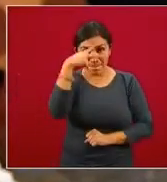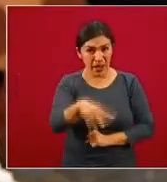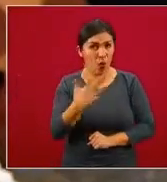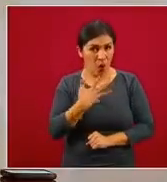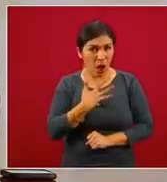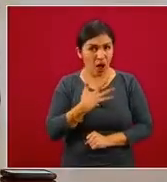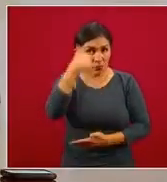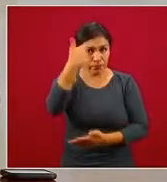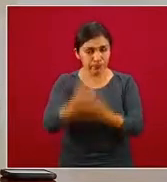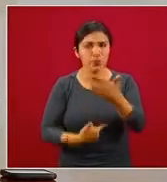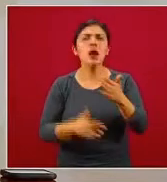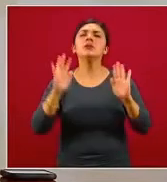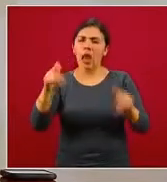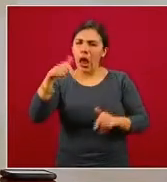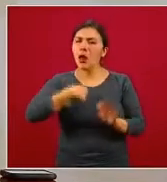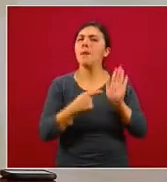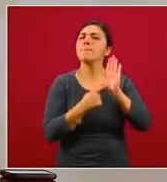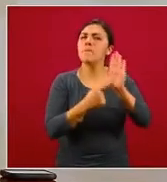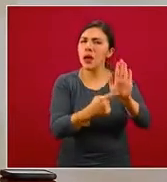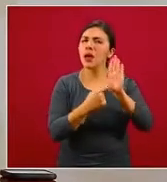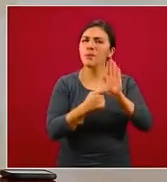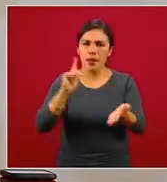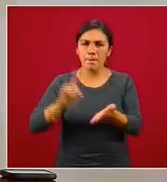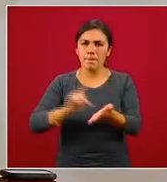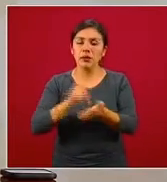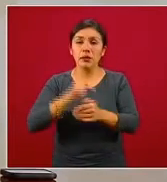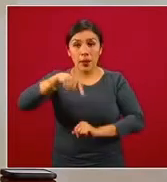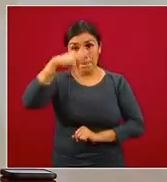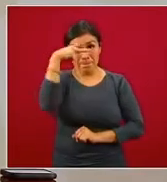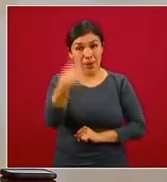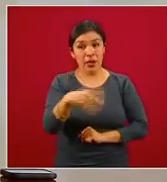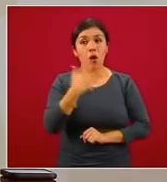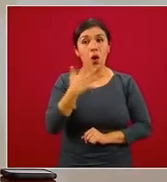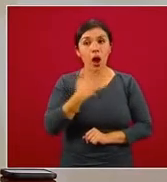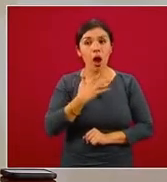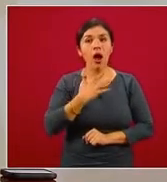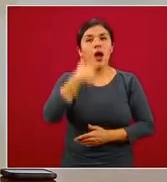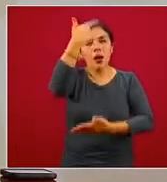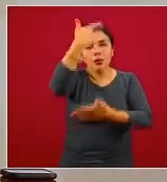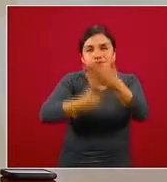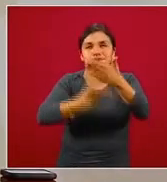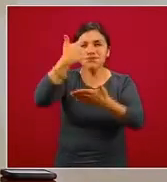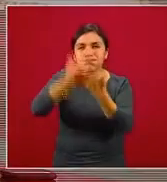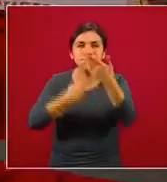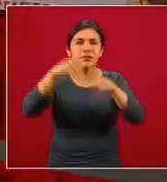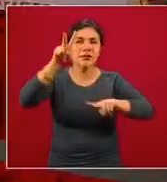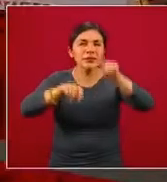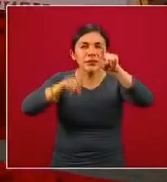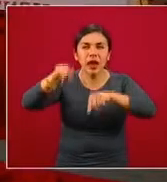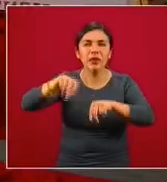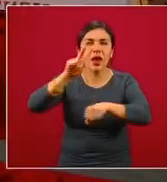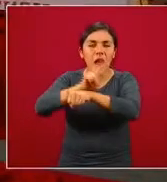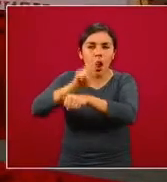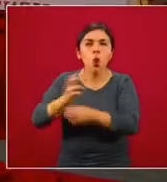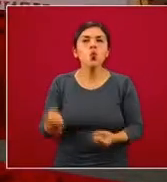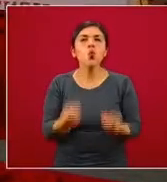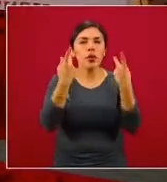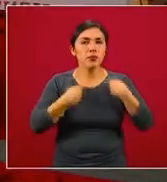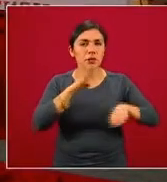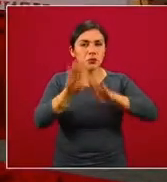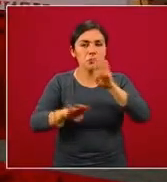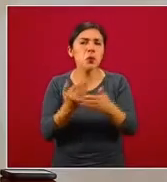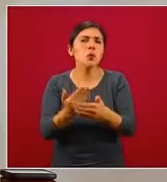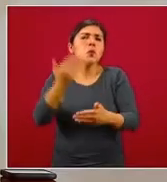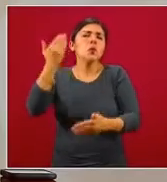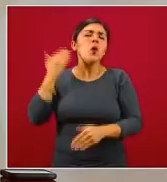do you have the data for the overall mortality rates for different years